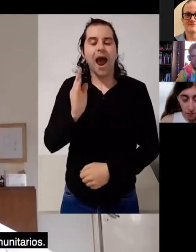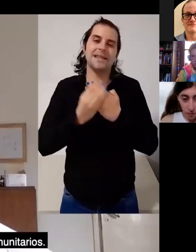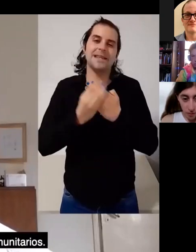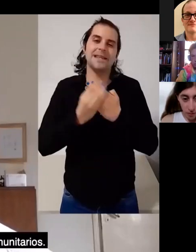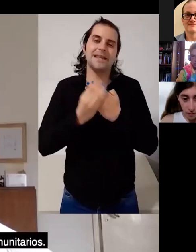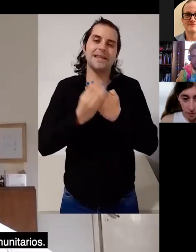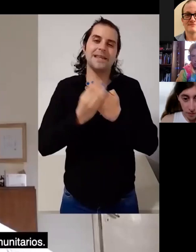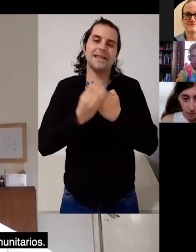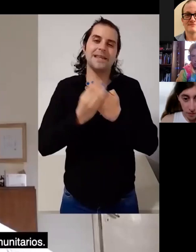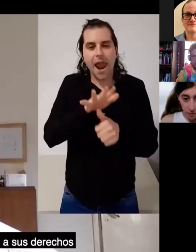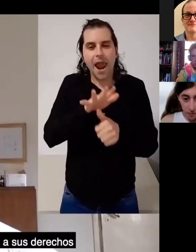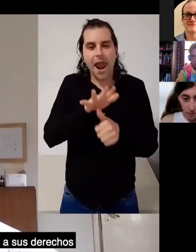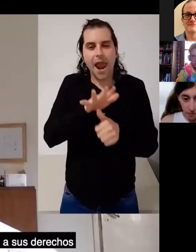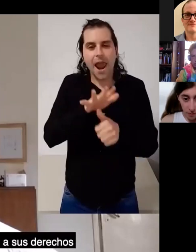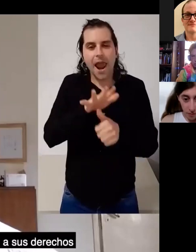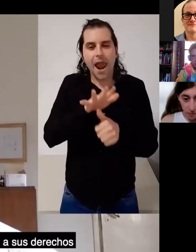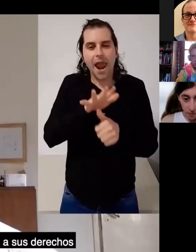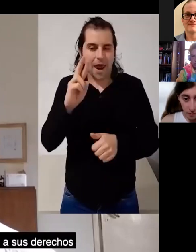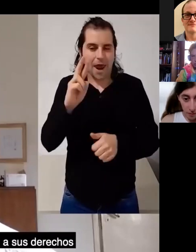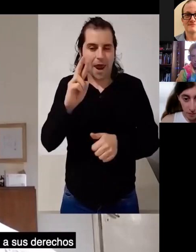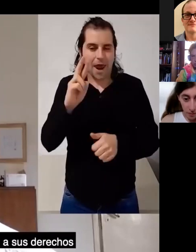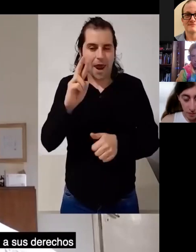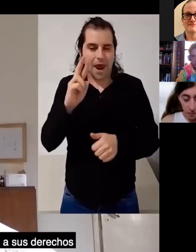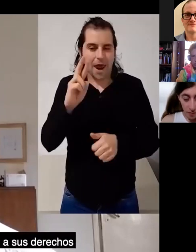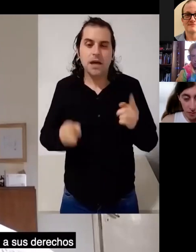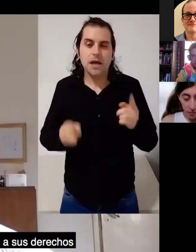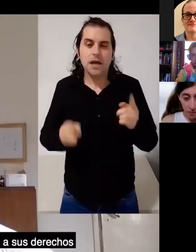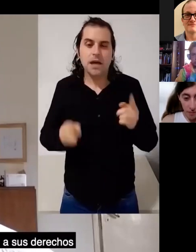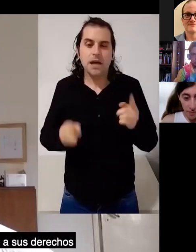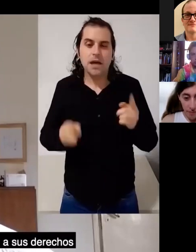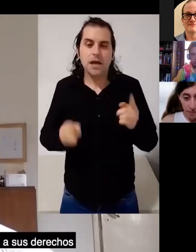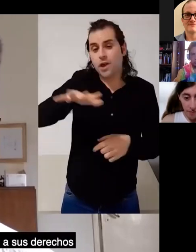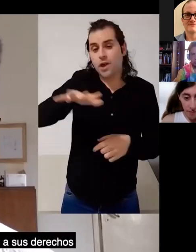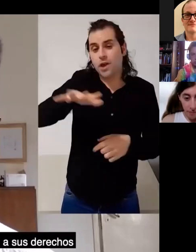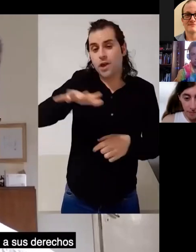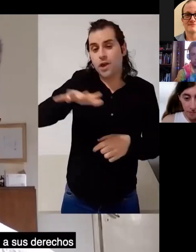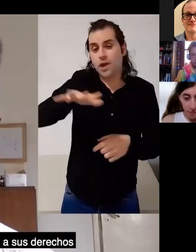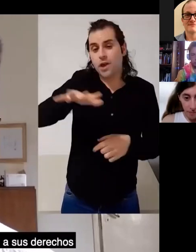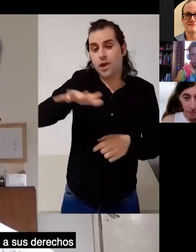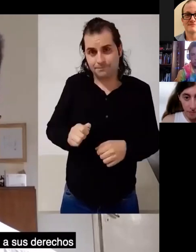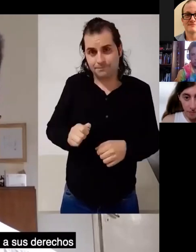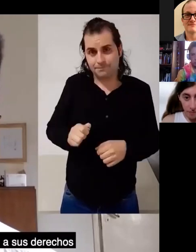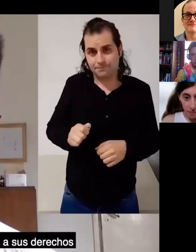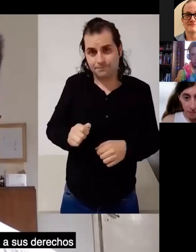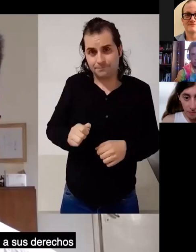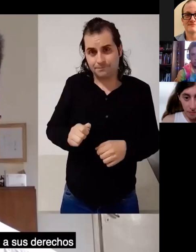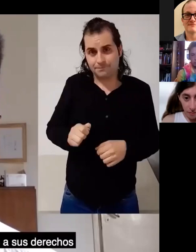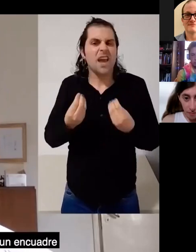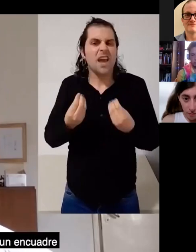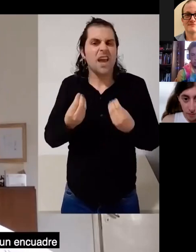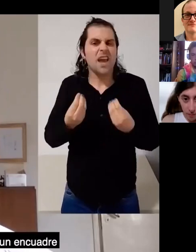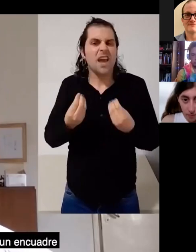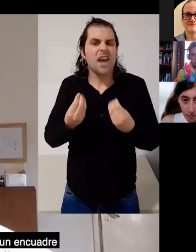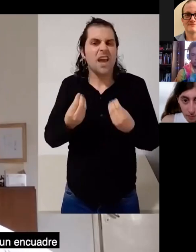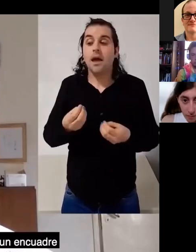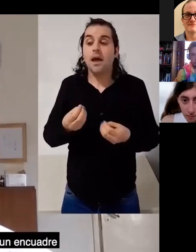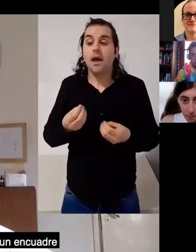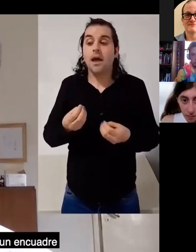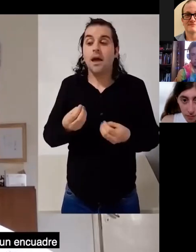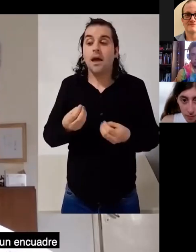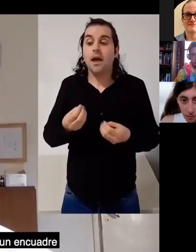the Ministry of Women, Genders and Diversity. And we also have community health spaces in order to